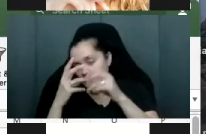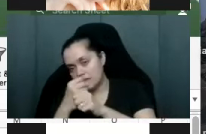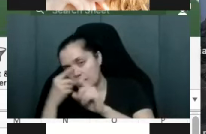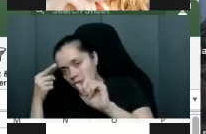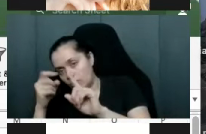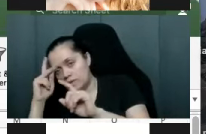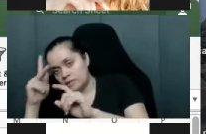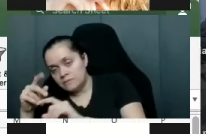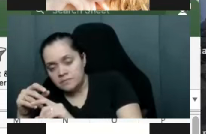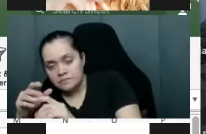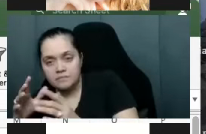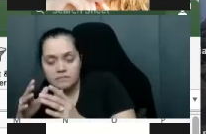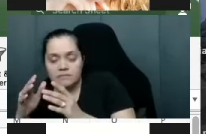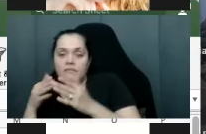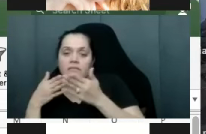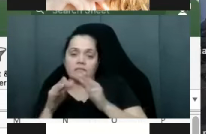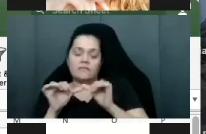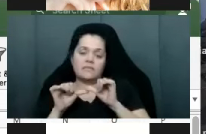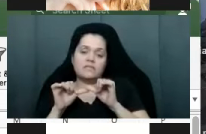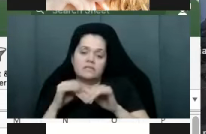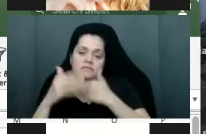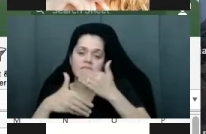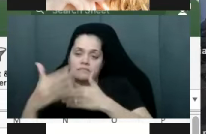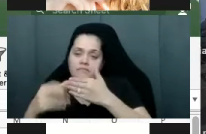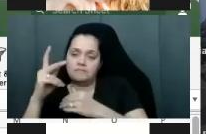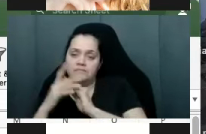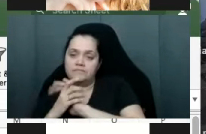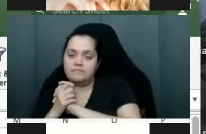points as the semester rolls along.